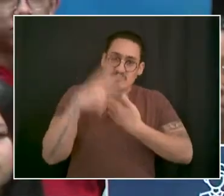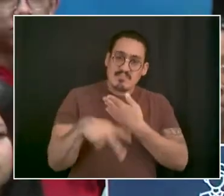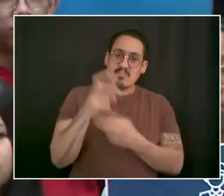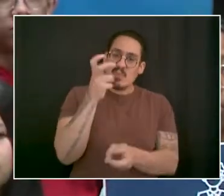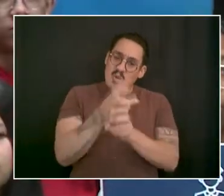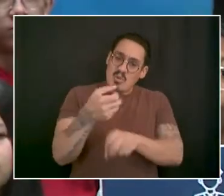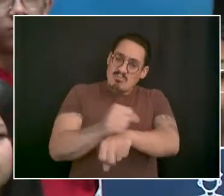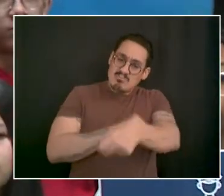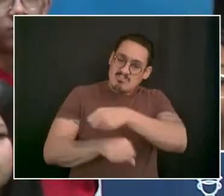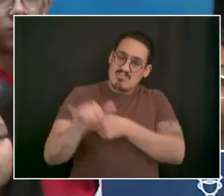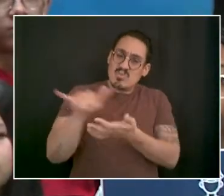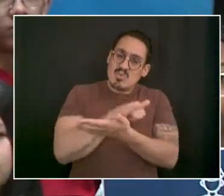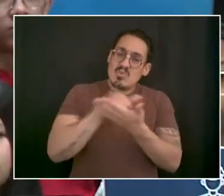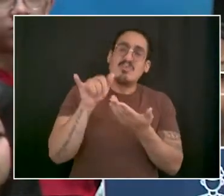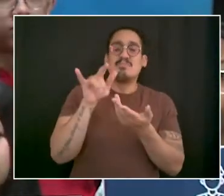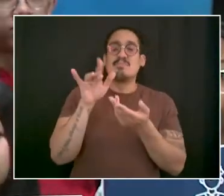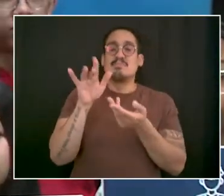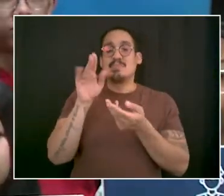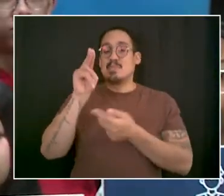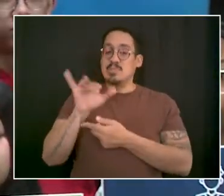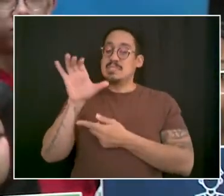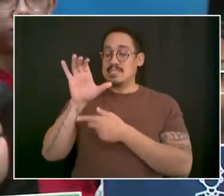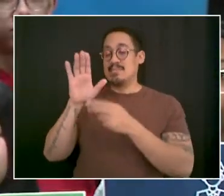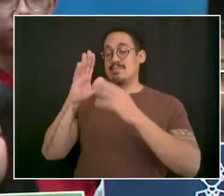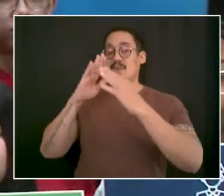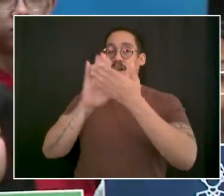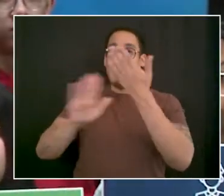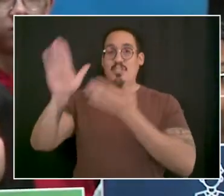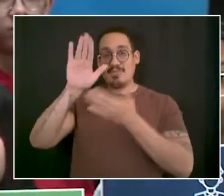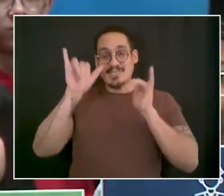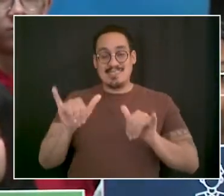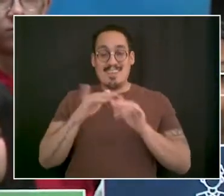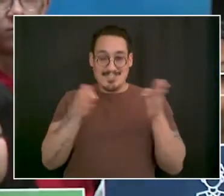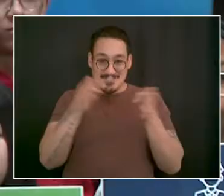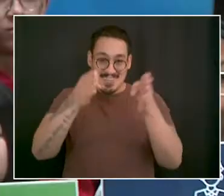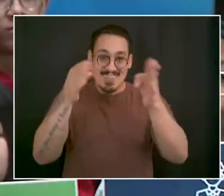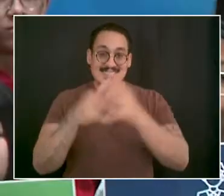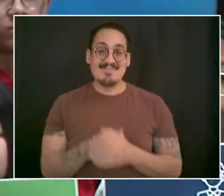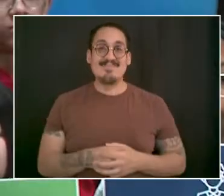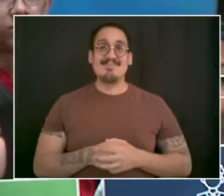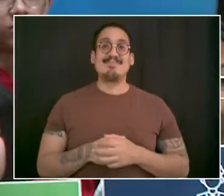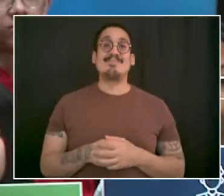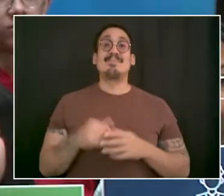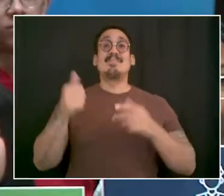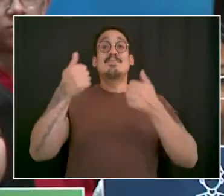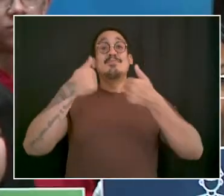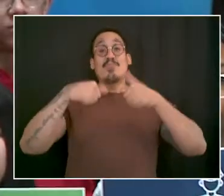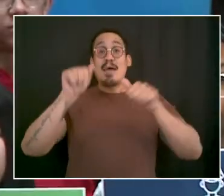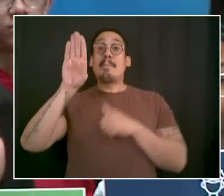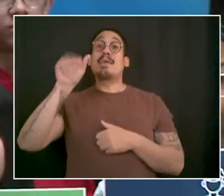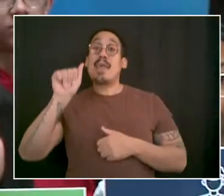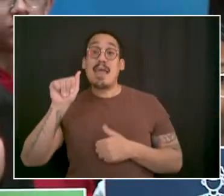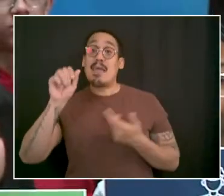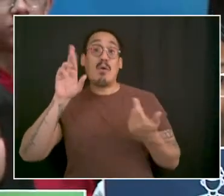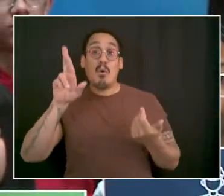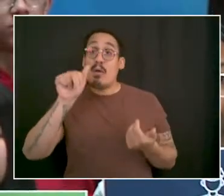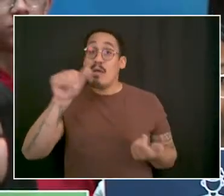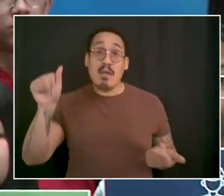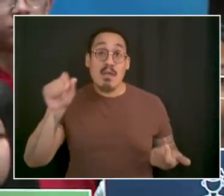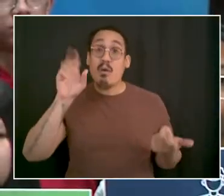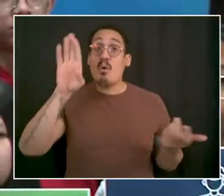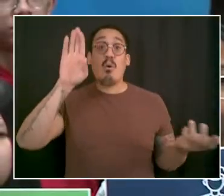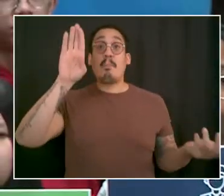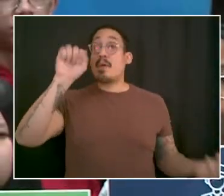New York City college students stay on track to complete their bachelor's or associate's degree at CUNY. We are